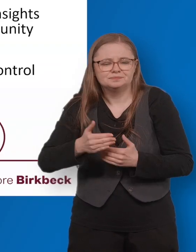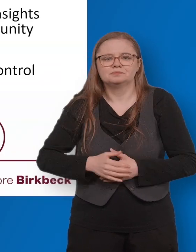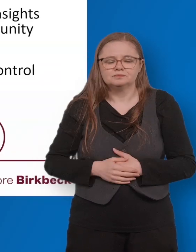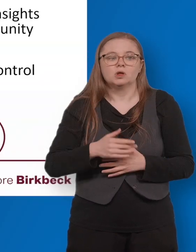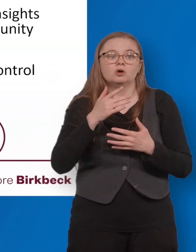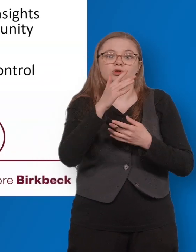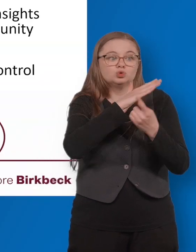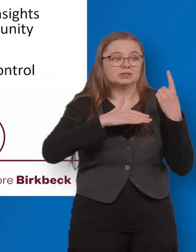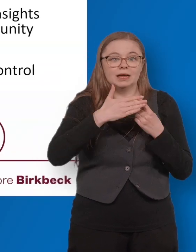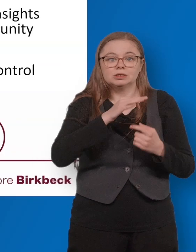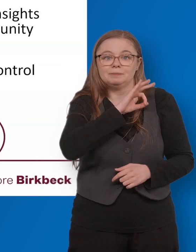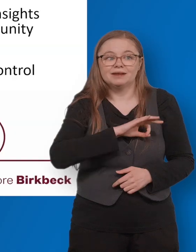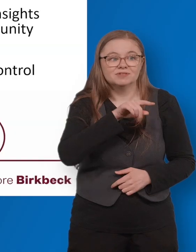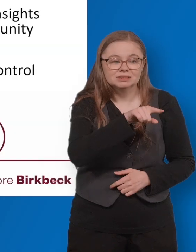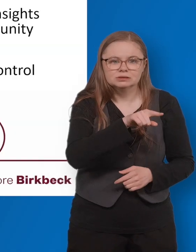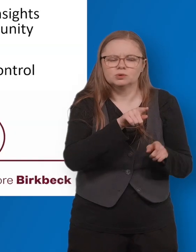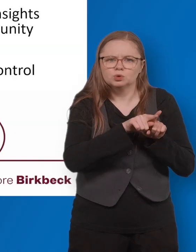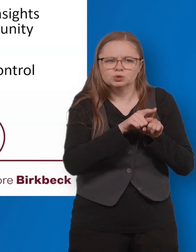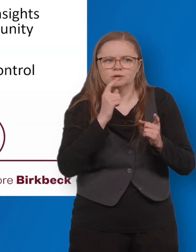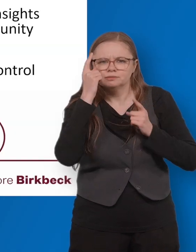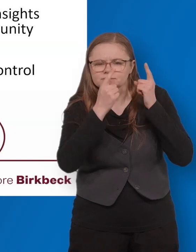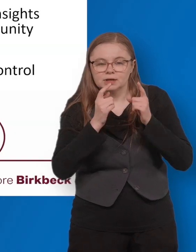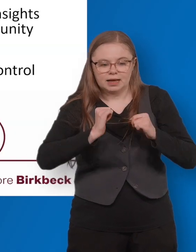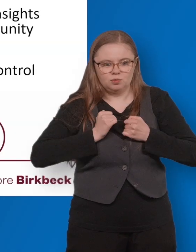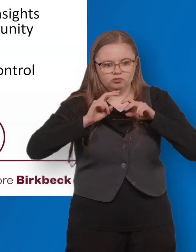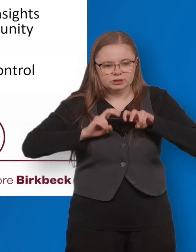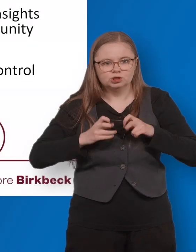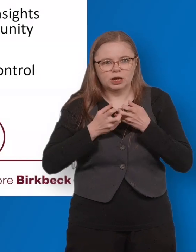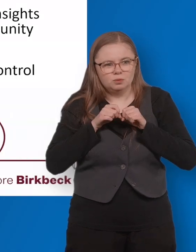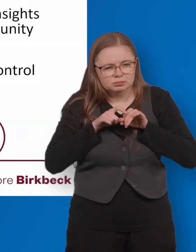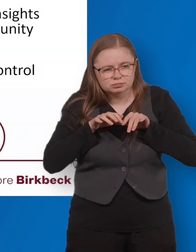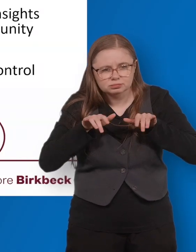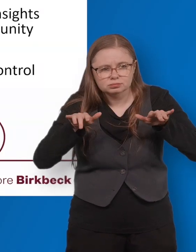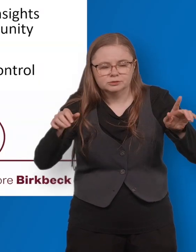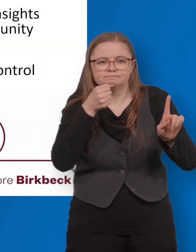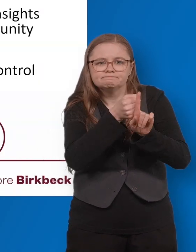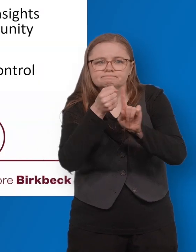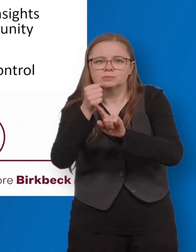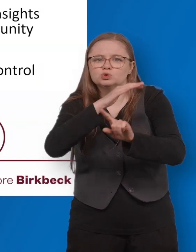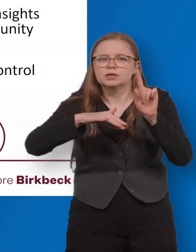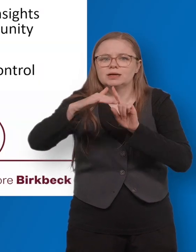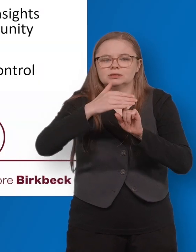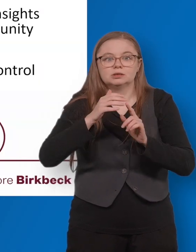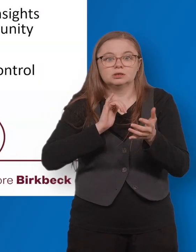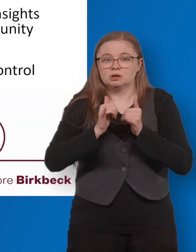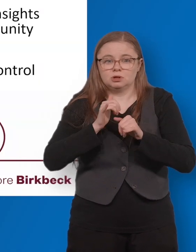our research percolates, sometimes that takes a very, very long time in terms of having the